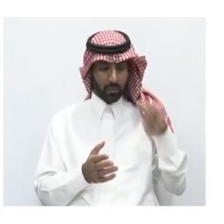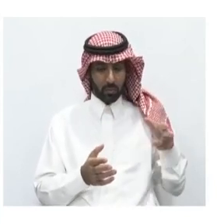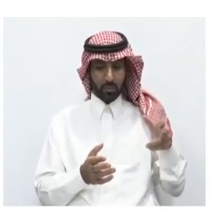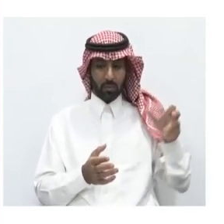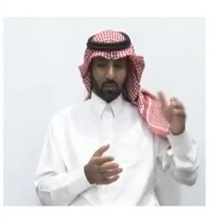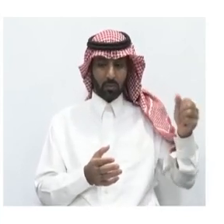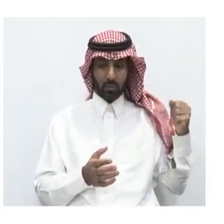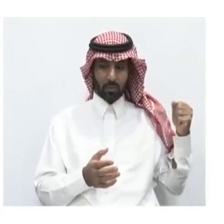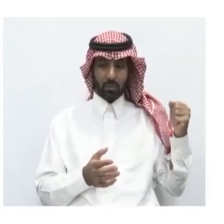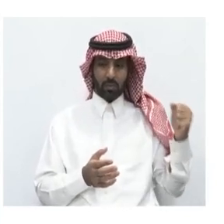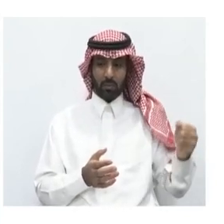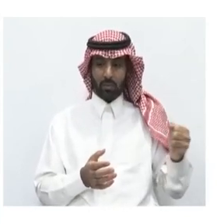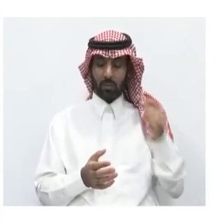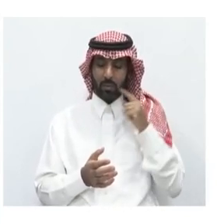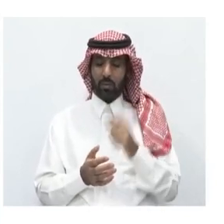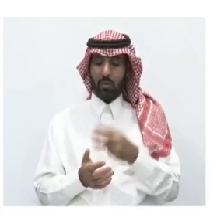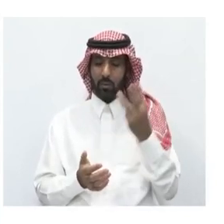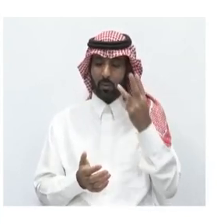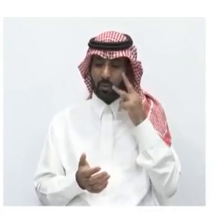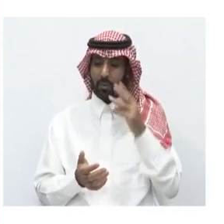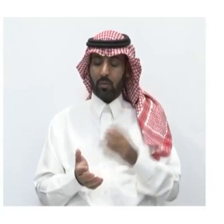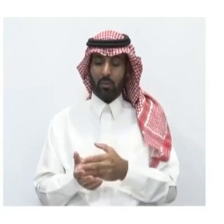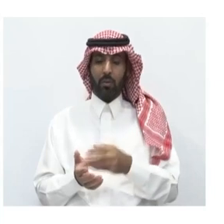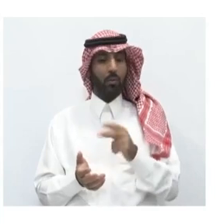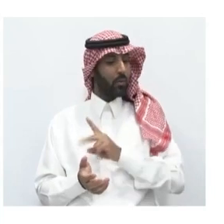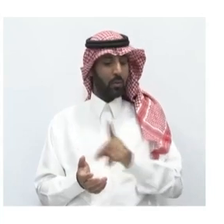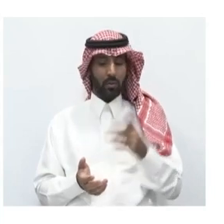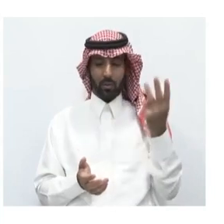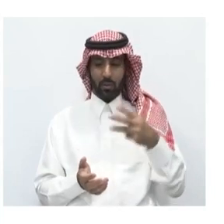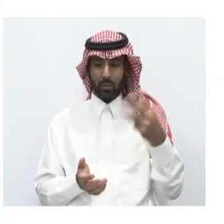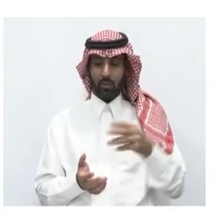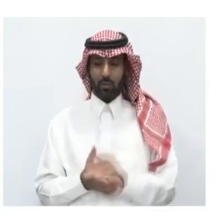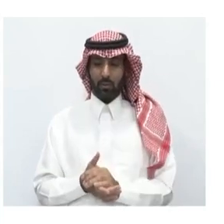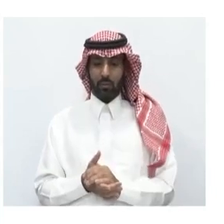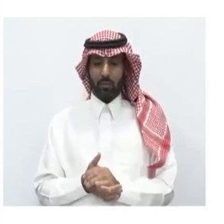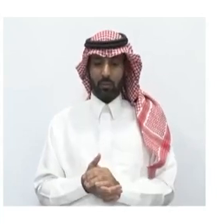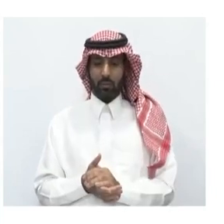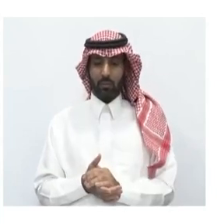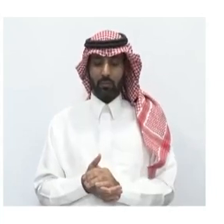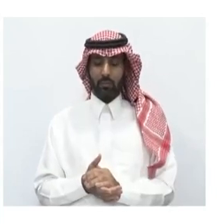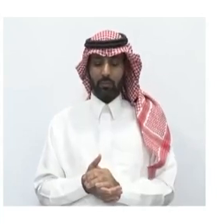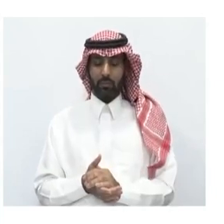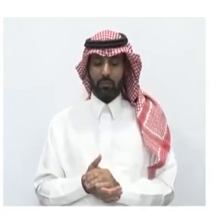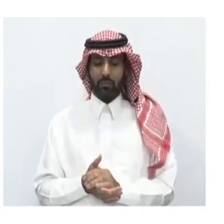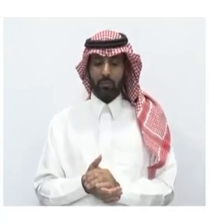seat. Your seat is number 3, not 33. Oh, awesome.